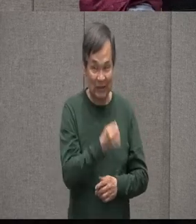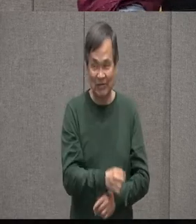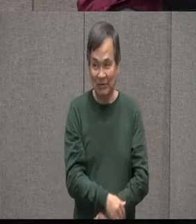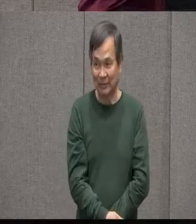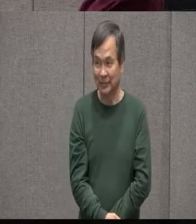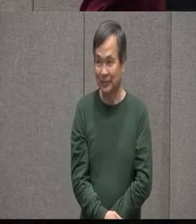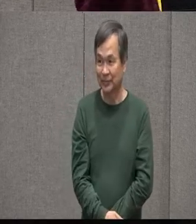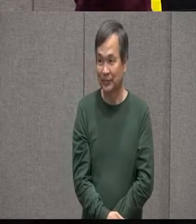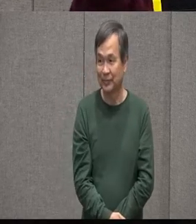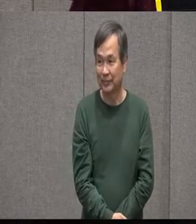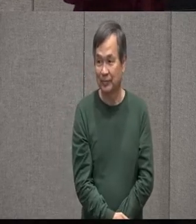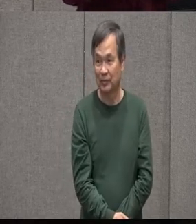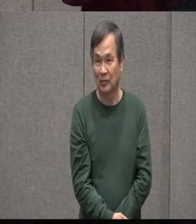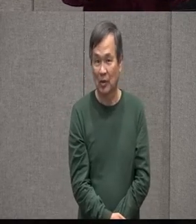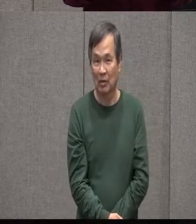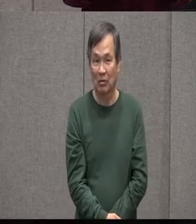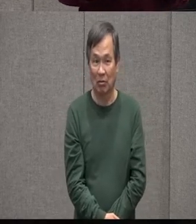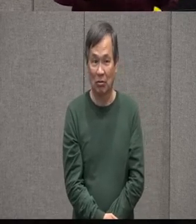Okay.